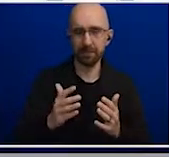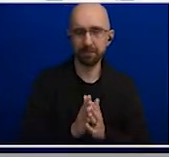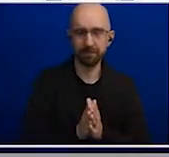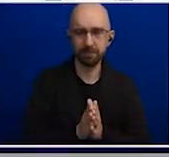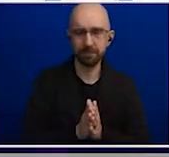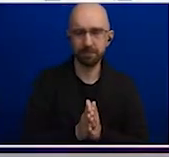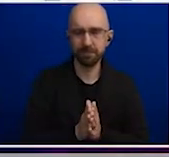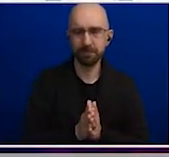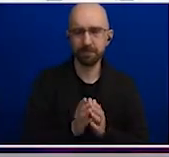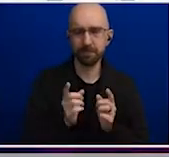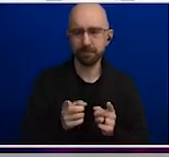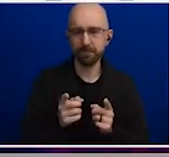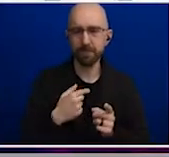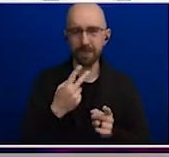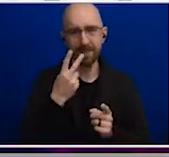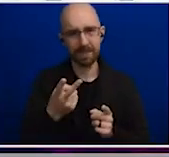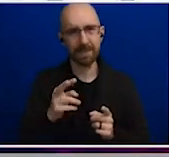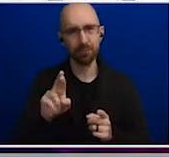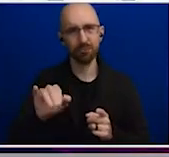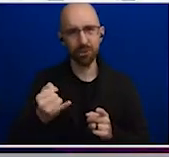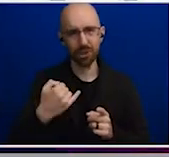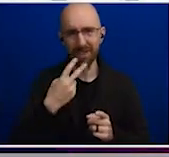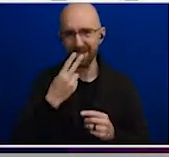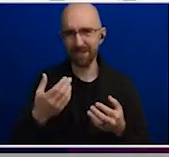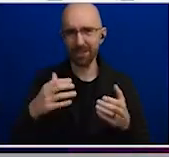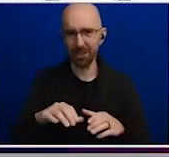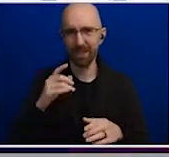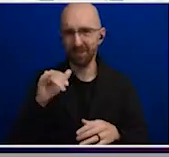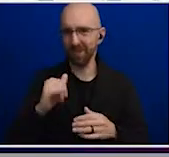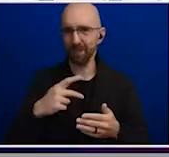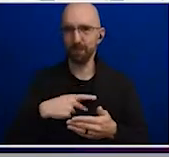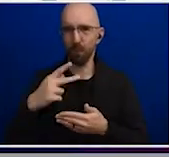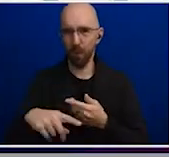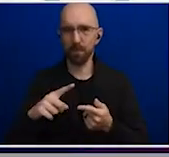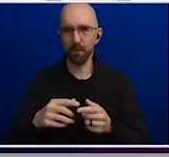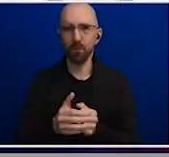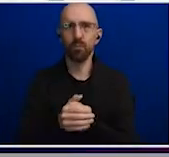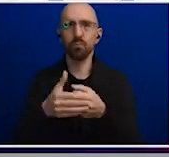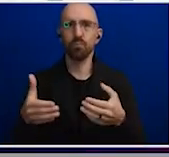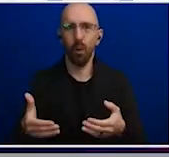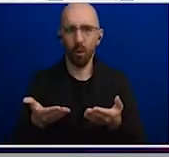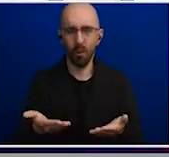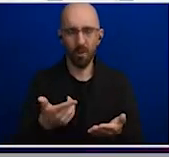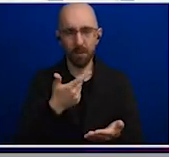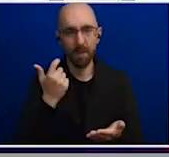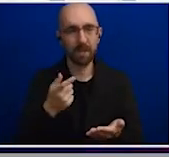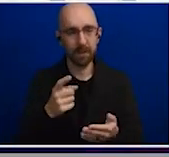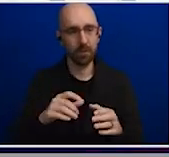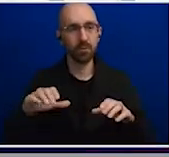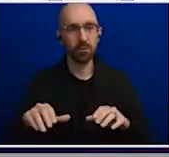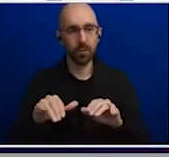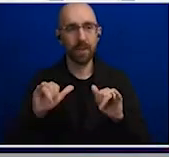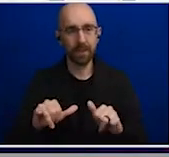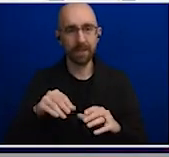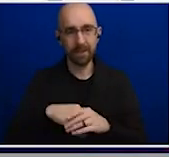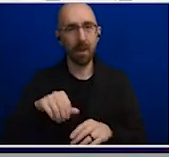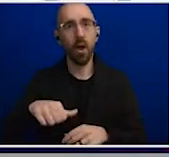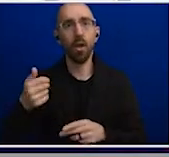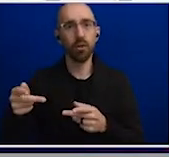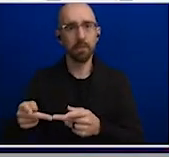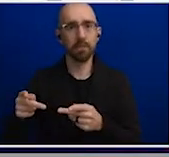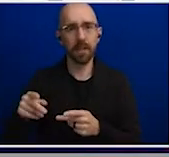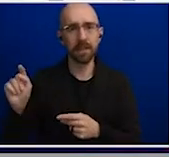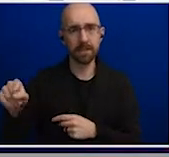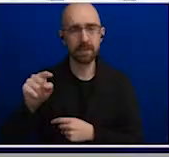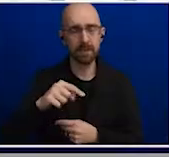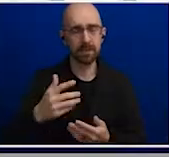I see Richard, I see a chance for this program to grow because they're doing this in other places,